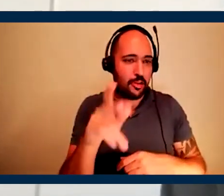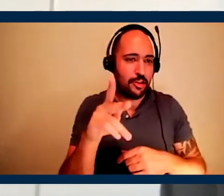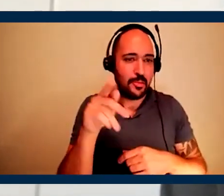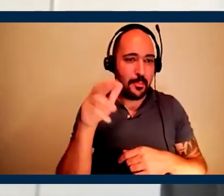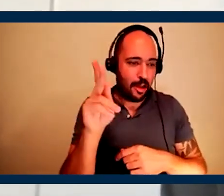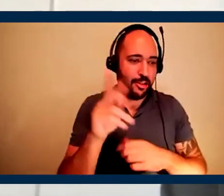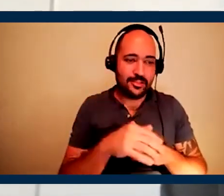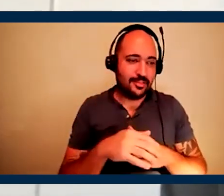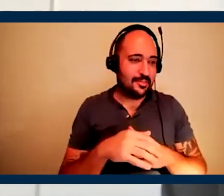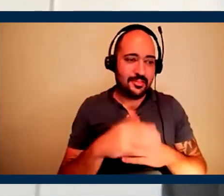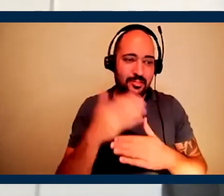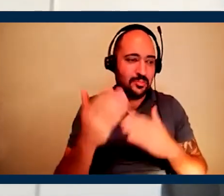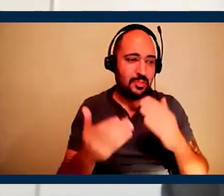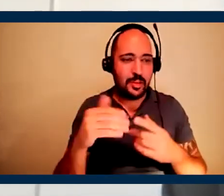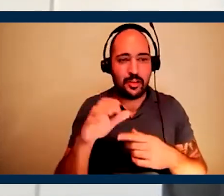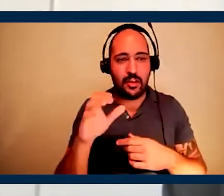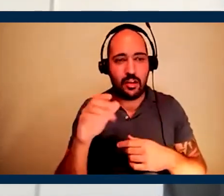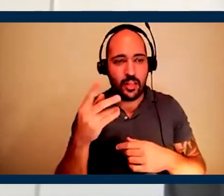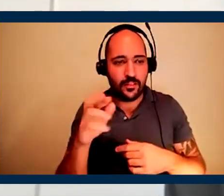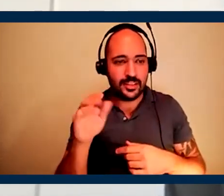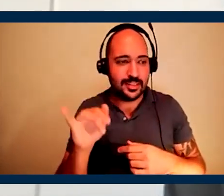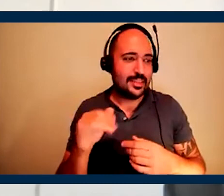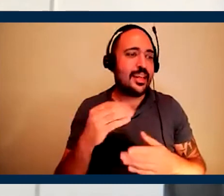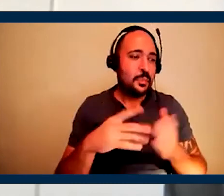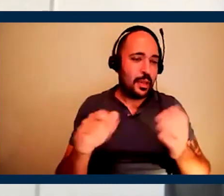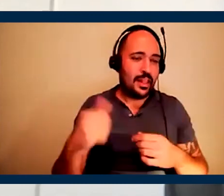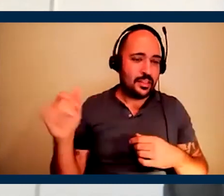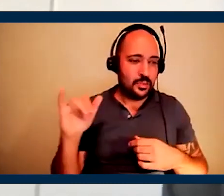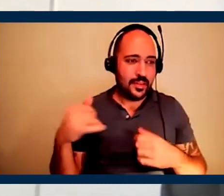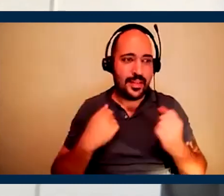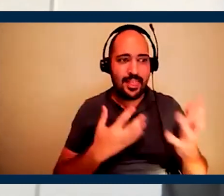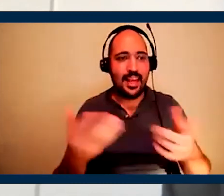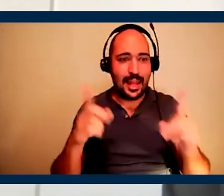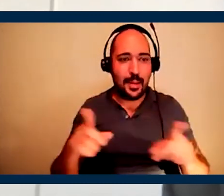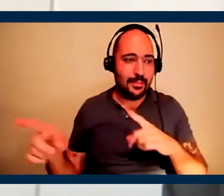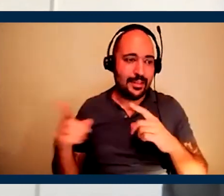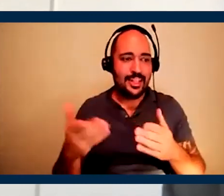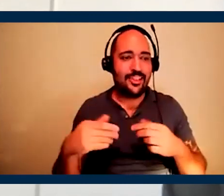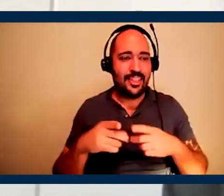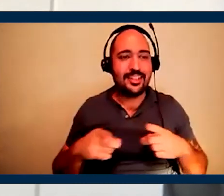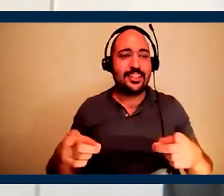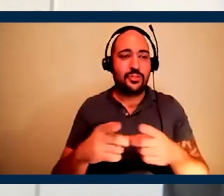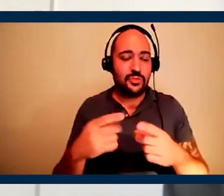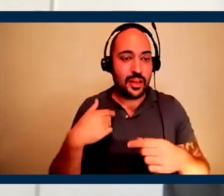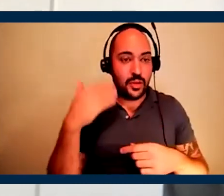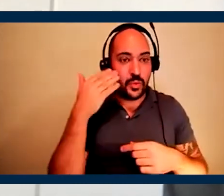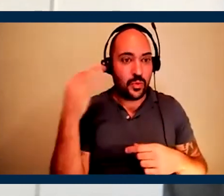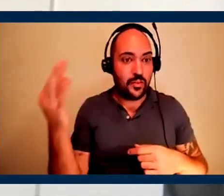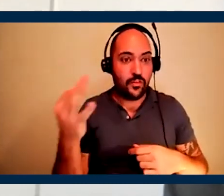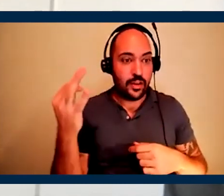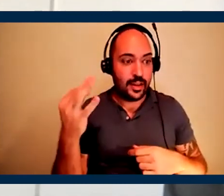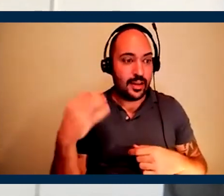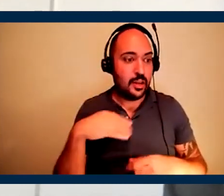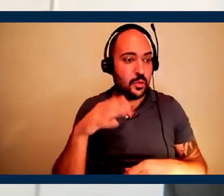in probably Culver City and probably somewhere else as well. There's a lot happening in the district. I know Friday I will be